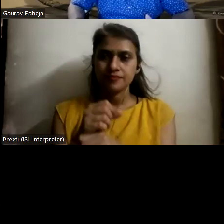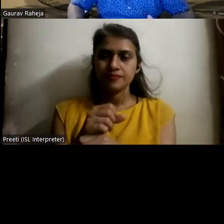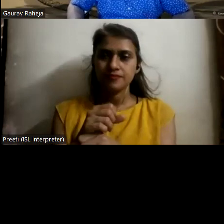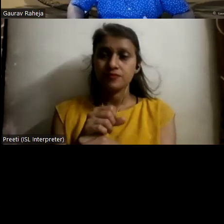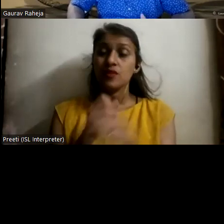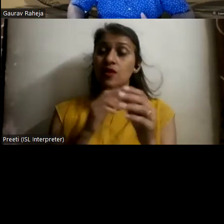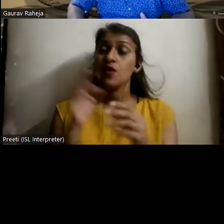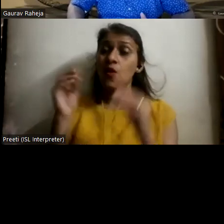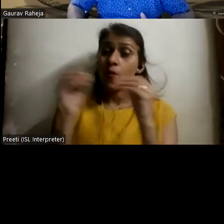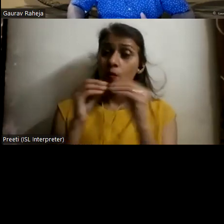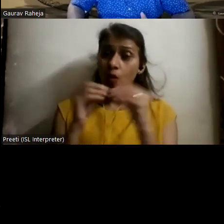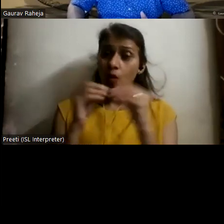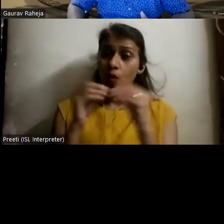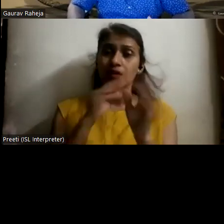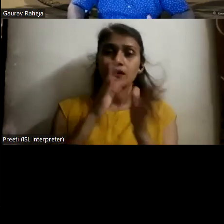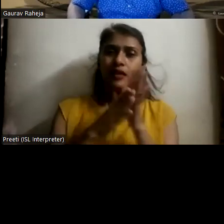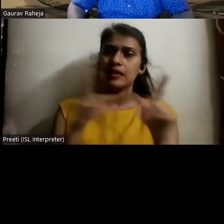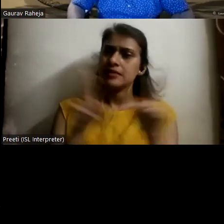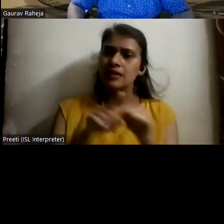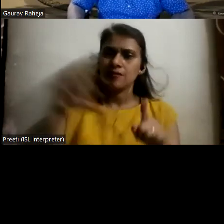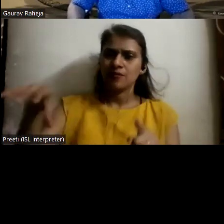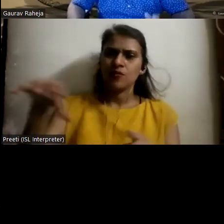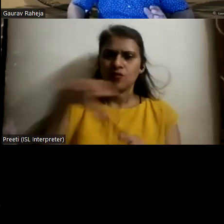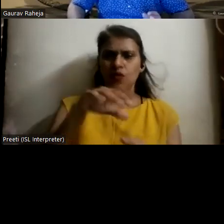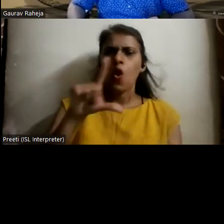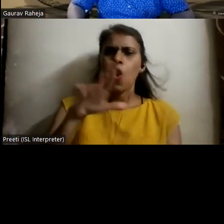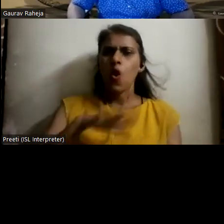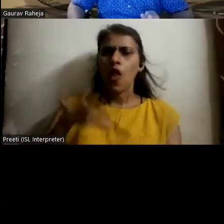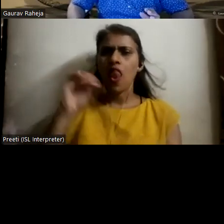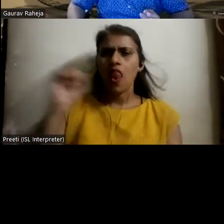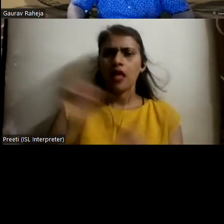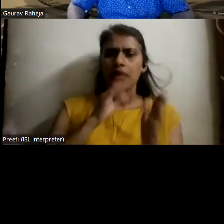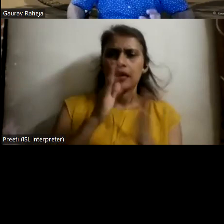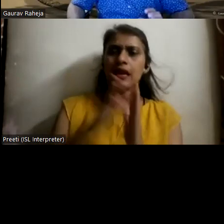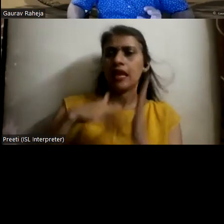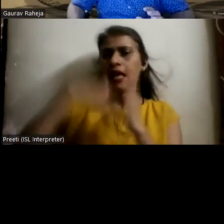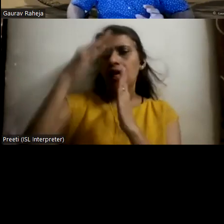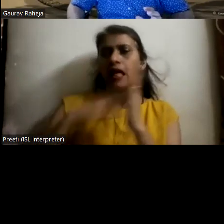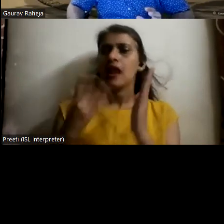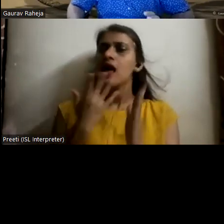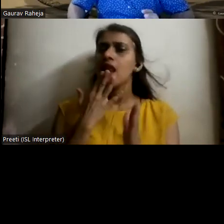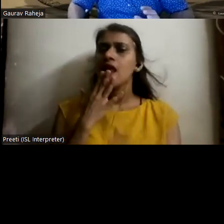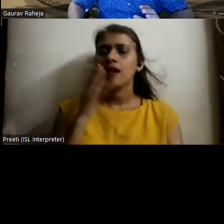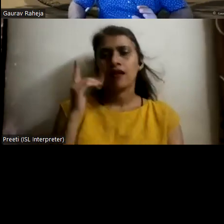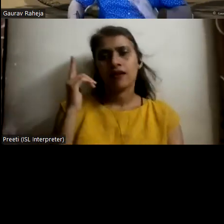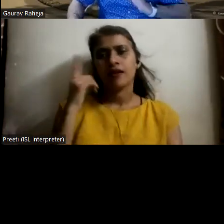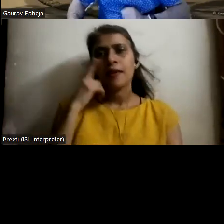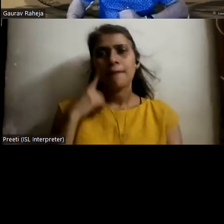has coaches in the local trains which have painted yellow colored and black